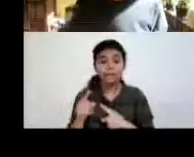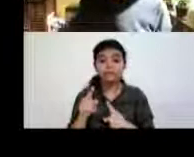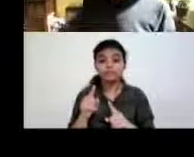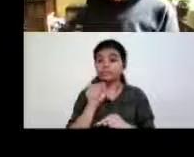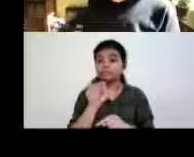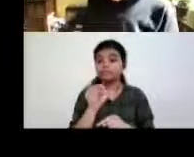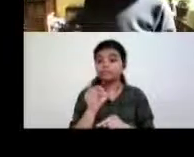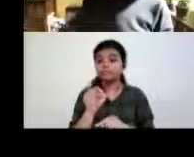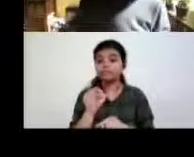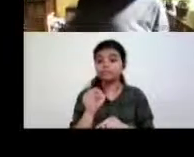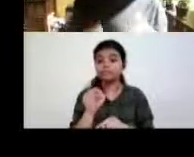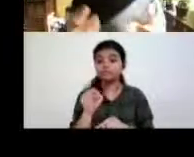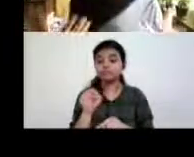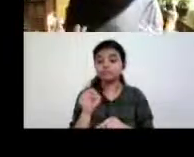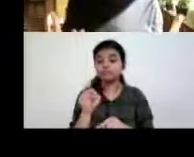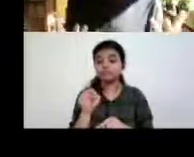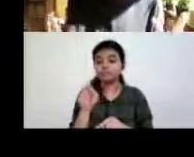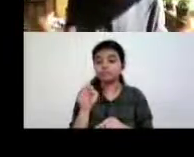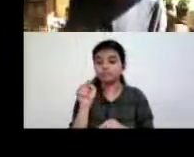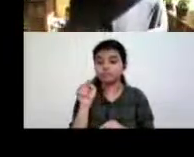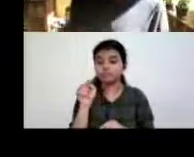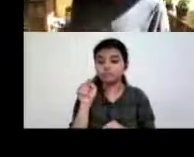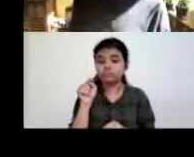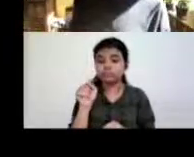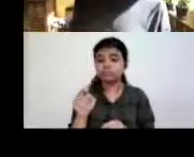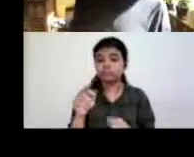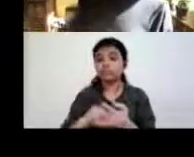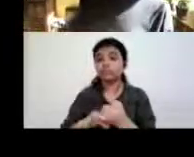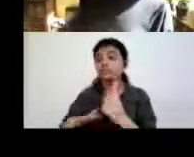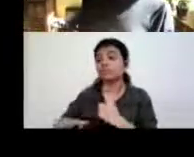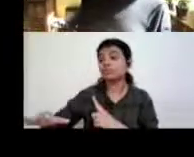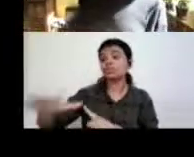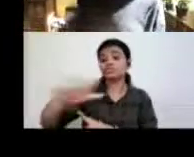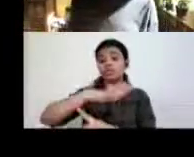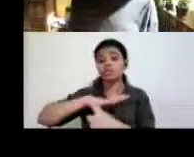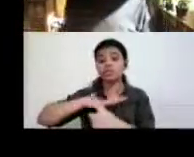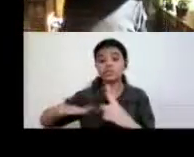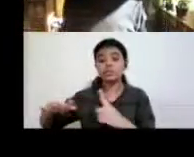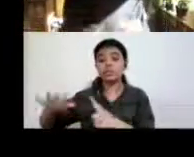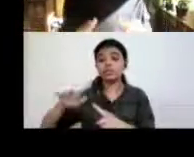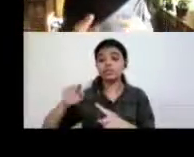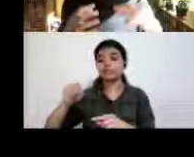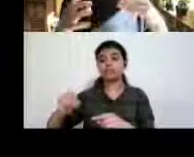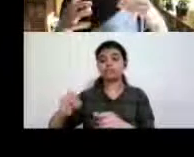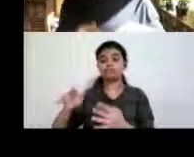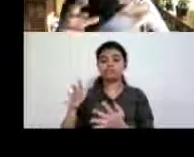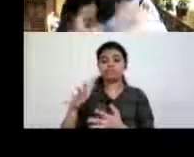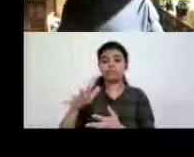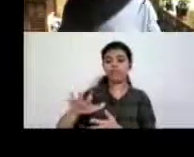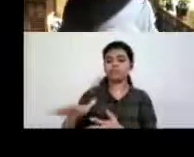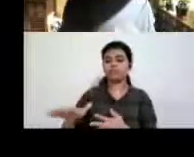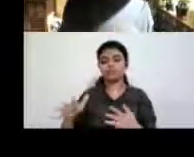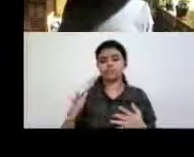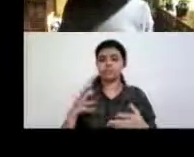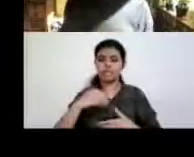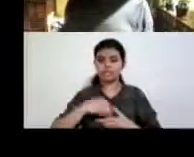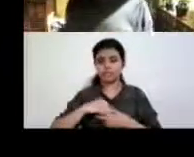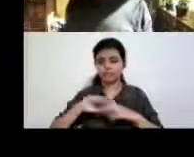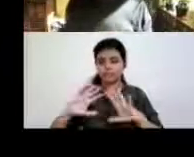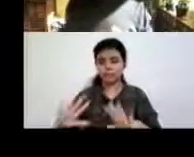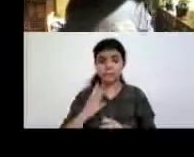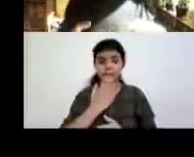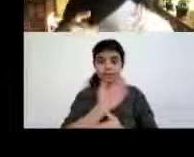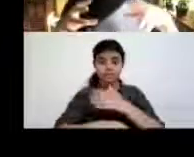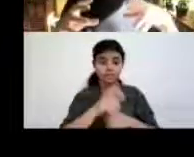perspective of the people with average abilities, but a lot of people with